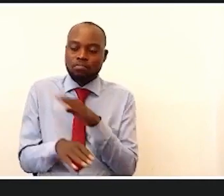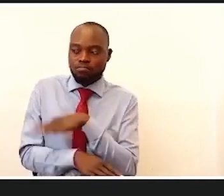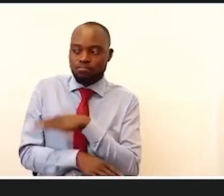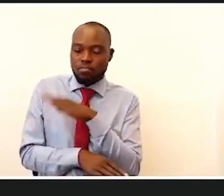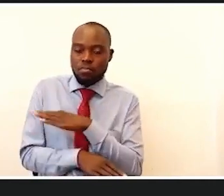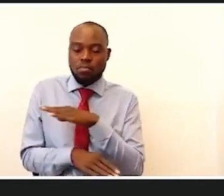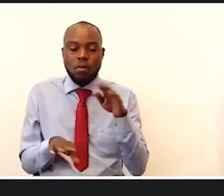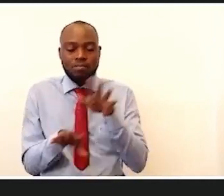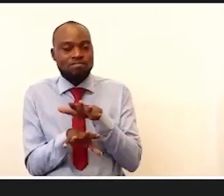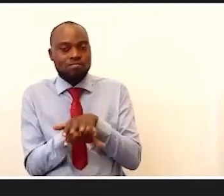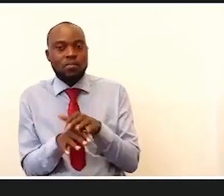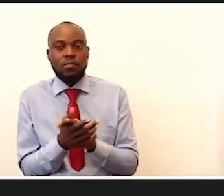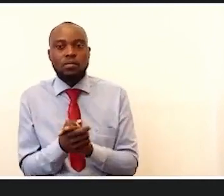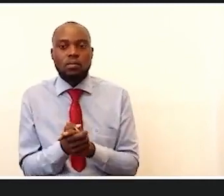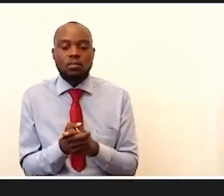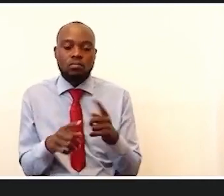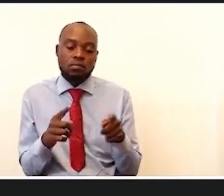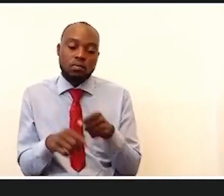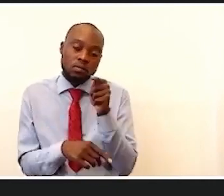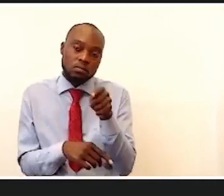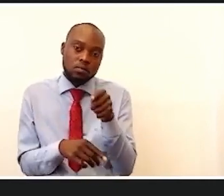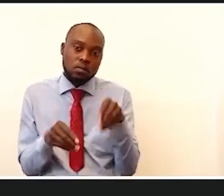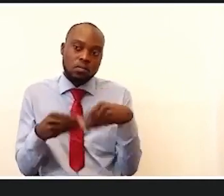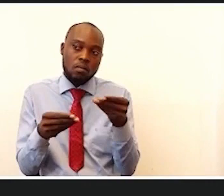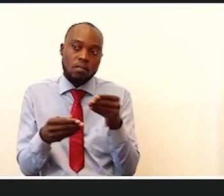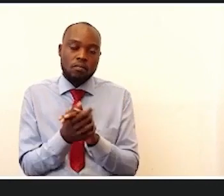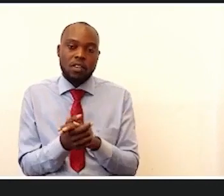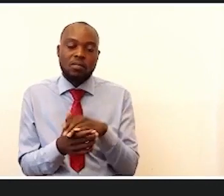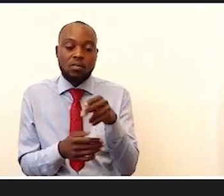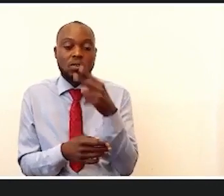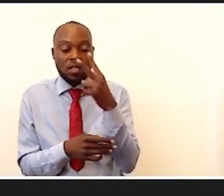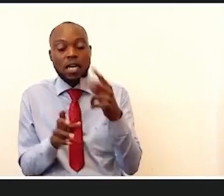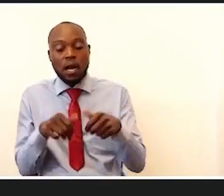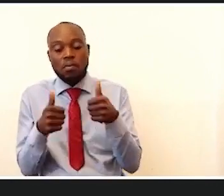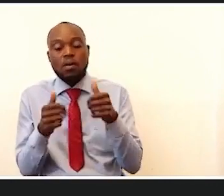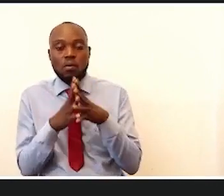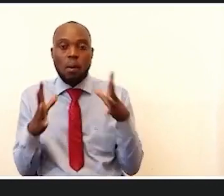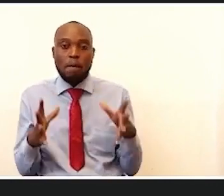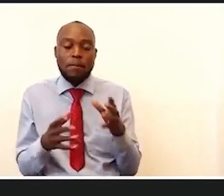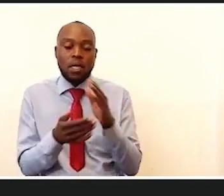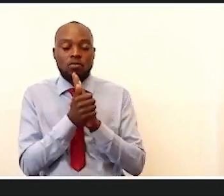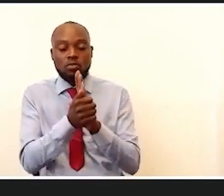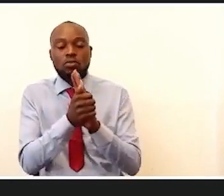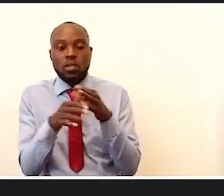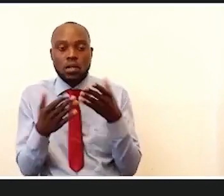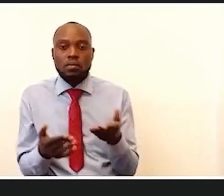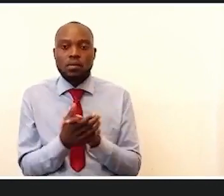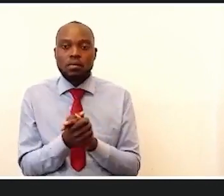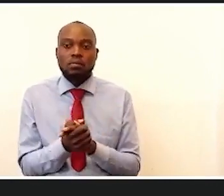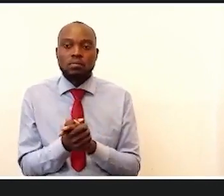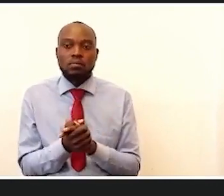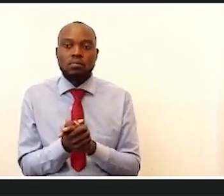emergency. And that offer is easily more attractive to leaders who are in search